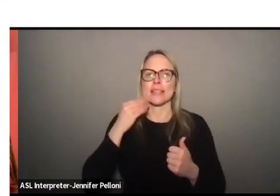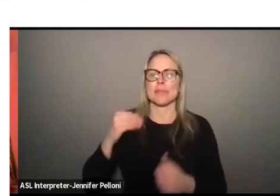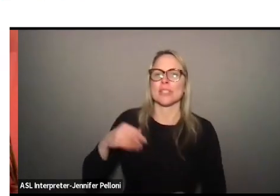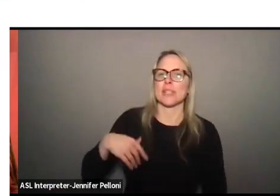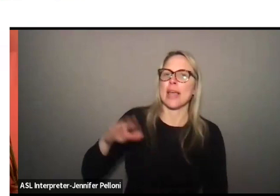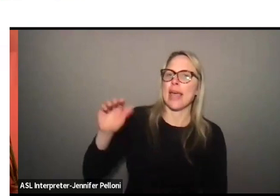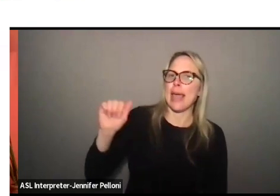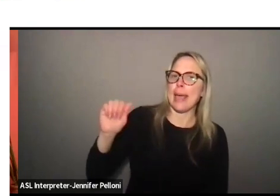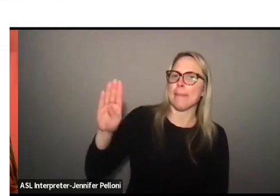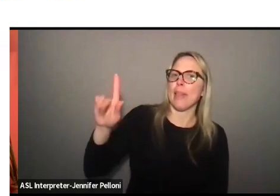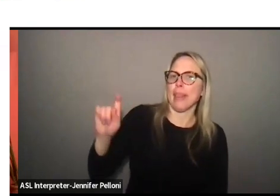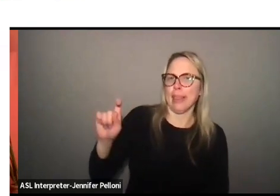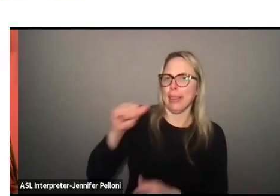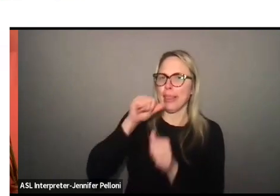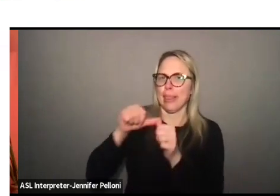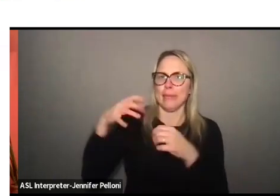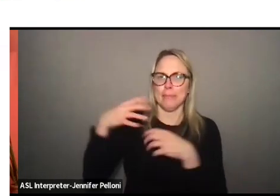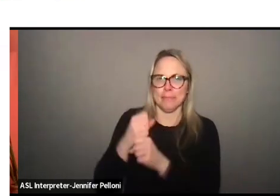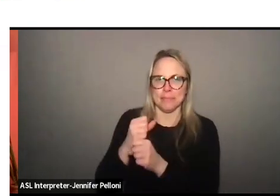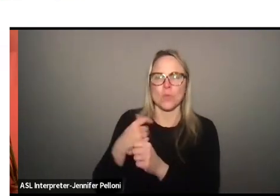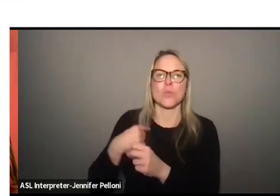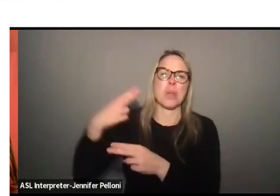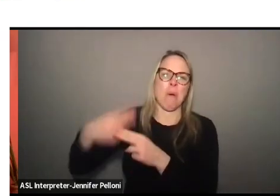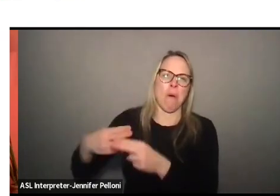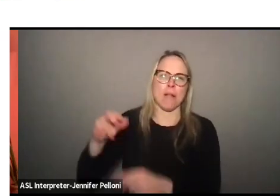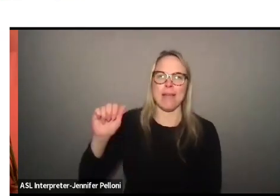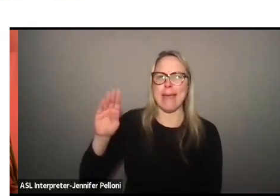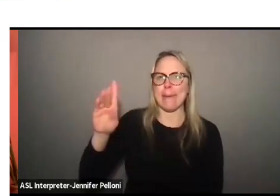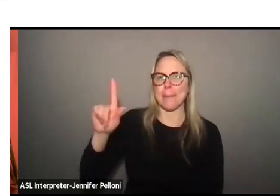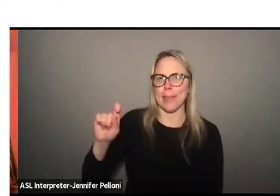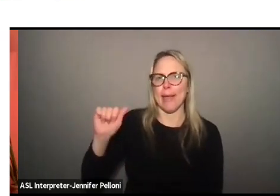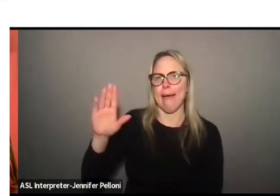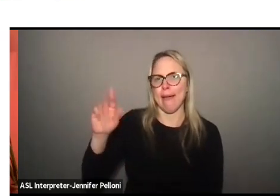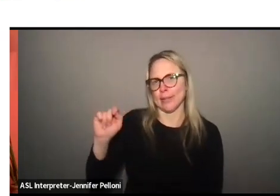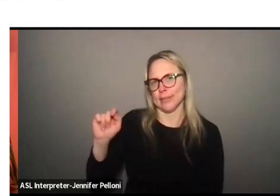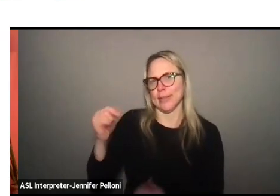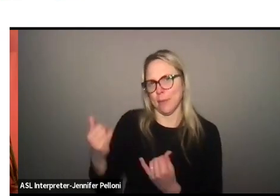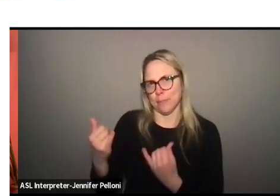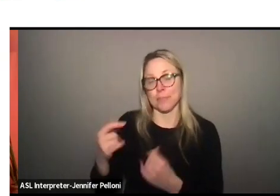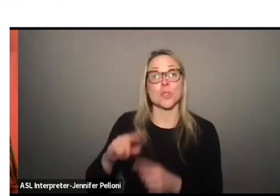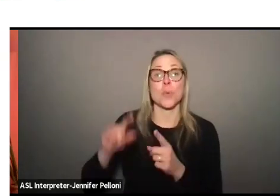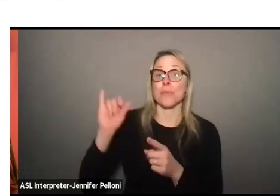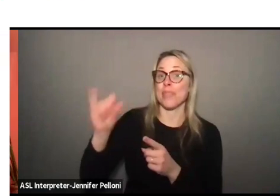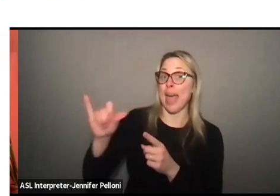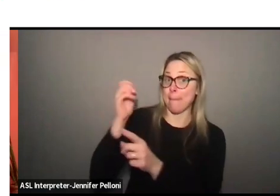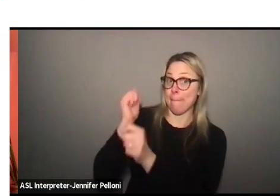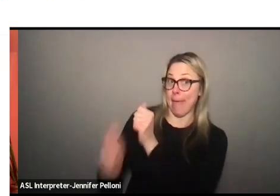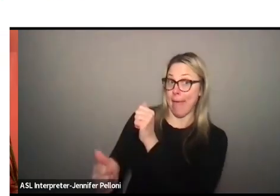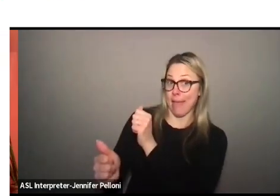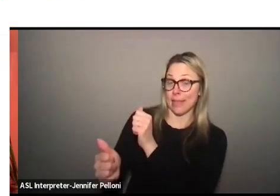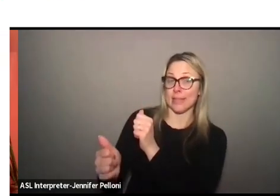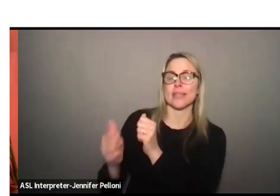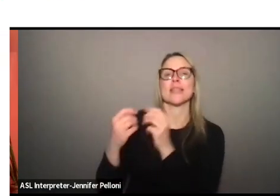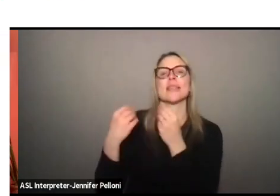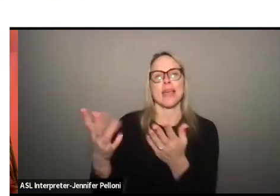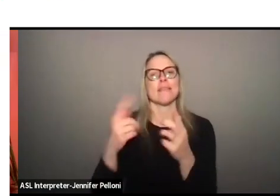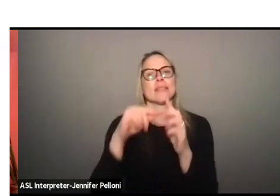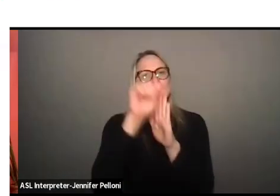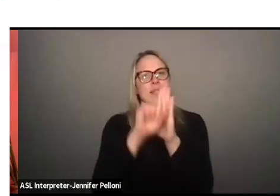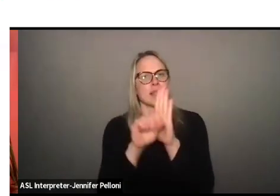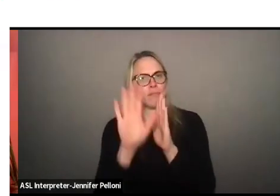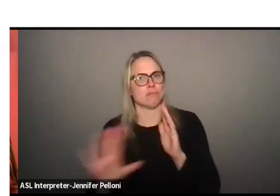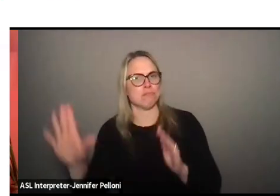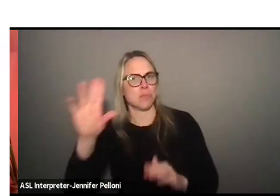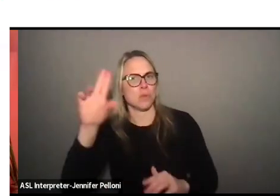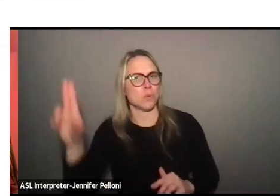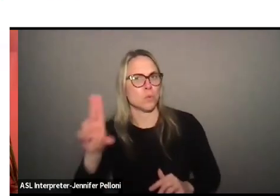ABLE. And we just call it the ABLE Act now. But when this ABLE Act passed, it gave states across the